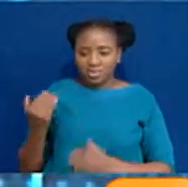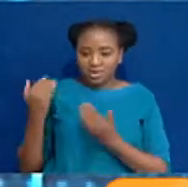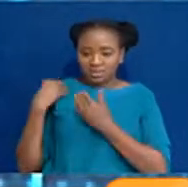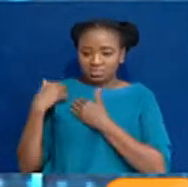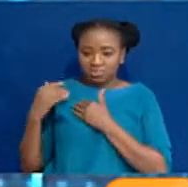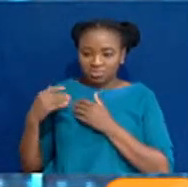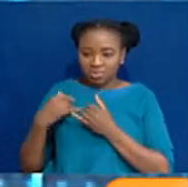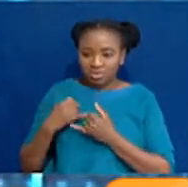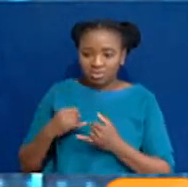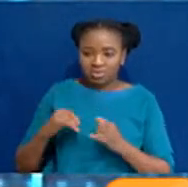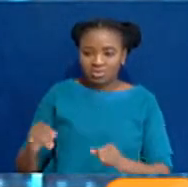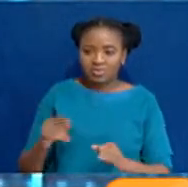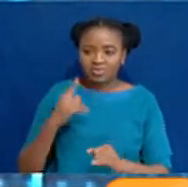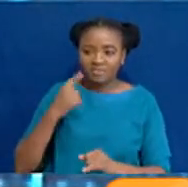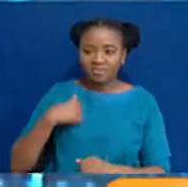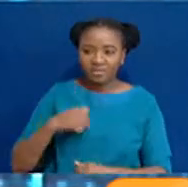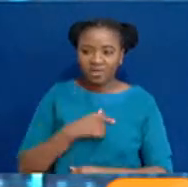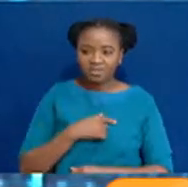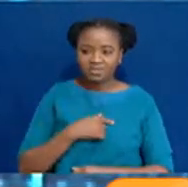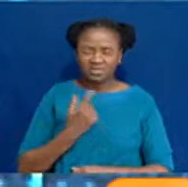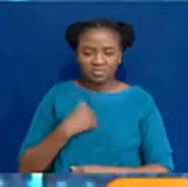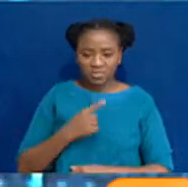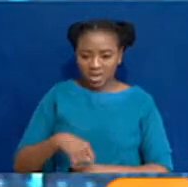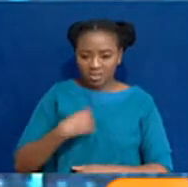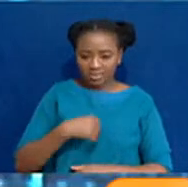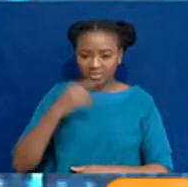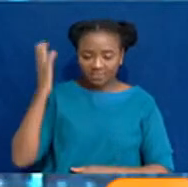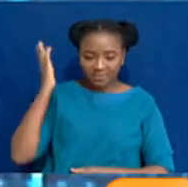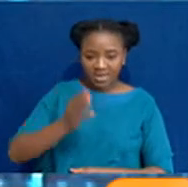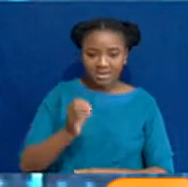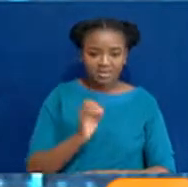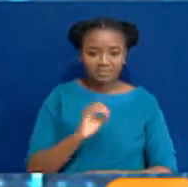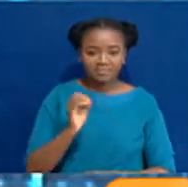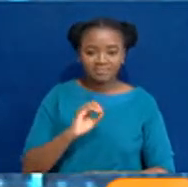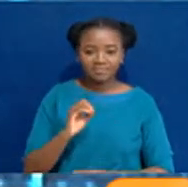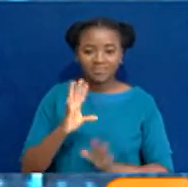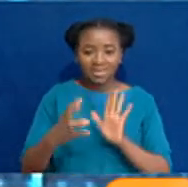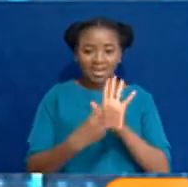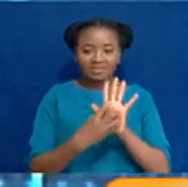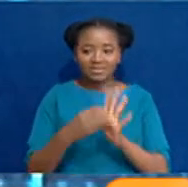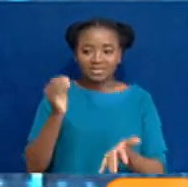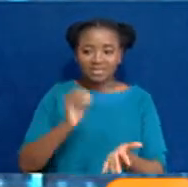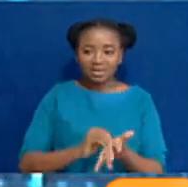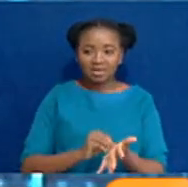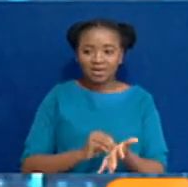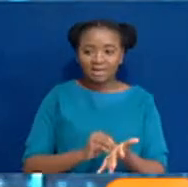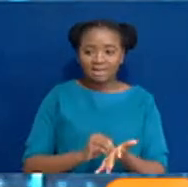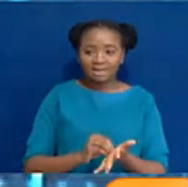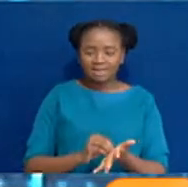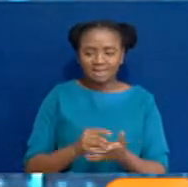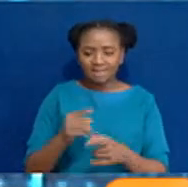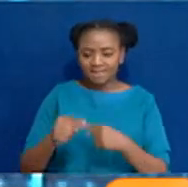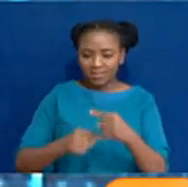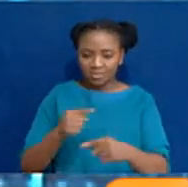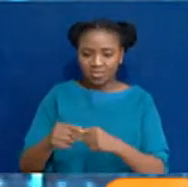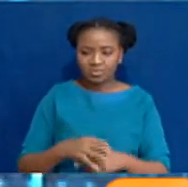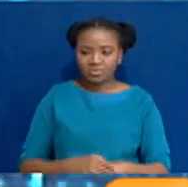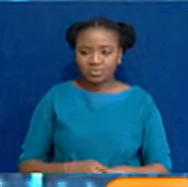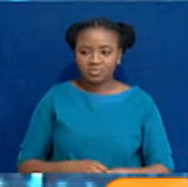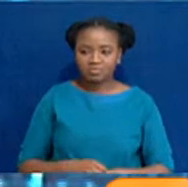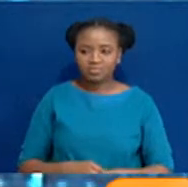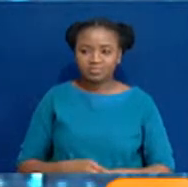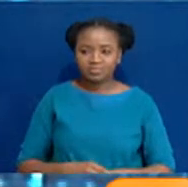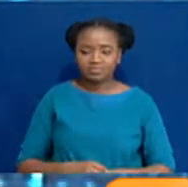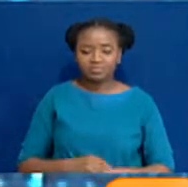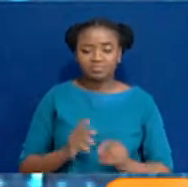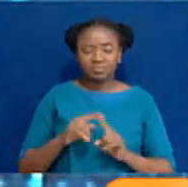on our behalf. Okay. Yeah, we were not doing it directly as a ministry. And the re-advertising? The re-advertisement, they are dealing with it. Okay. Yeah, they are all dealing with it.